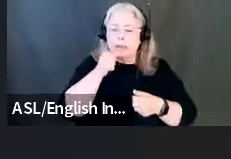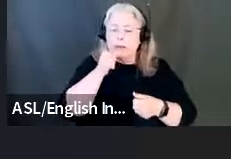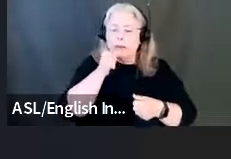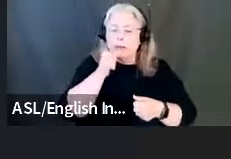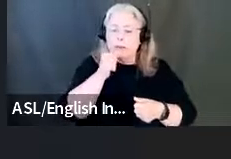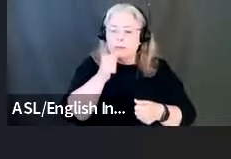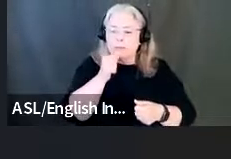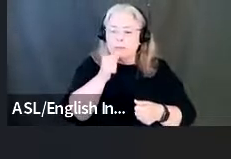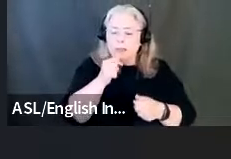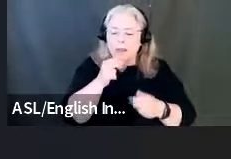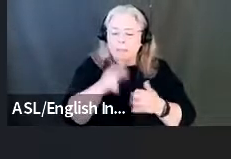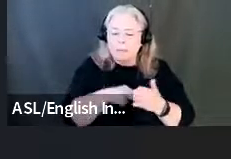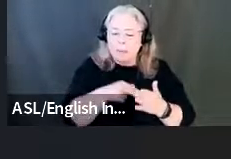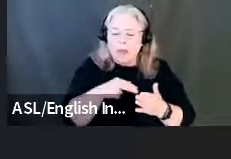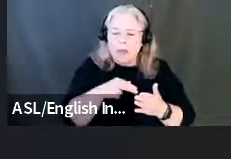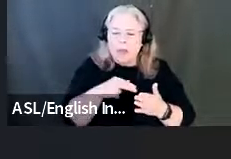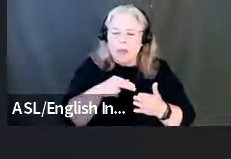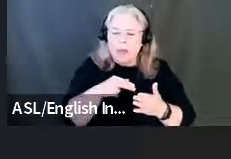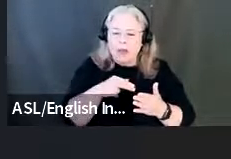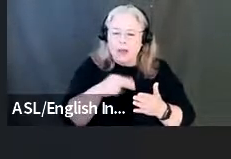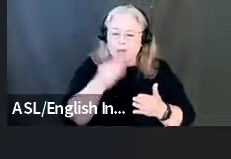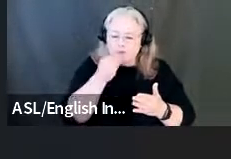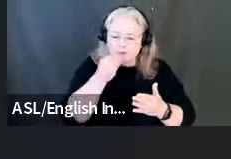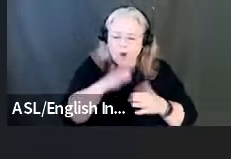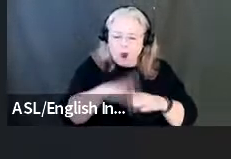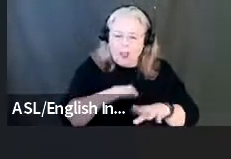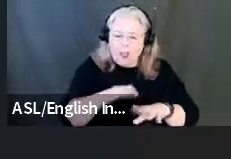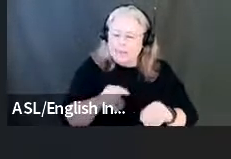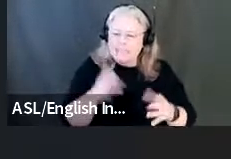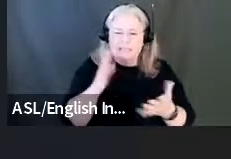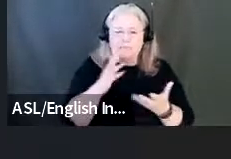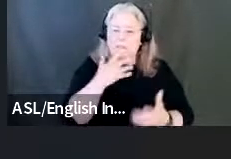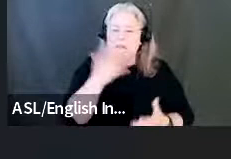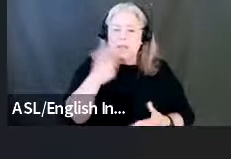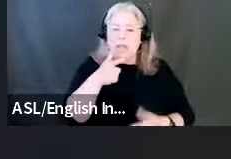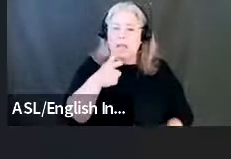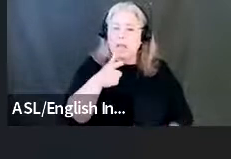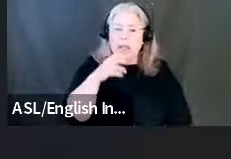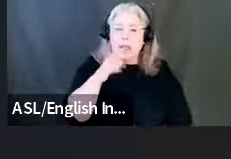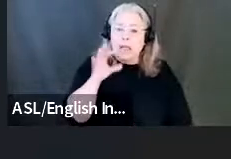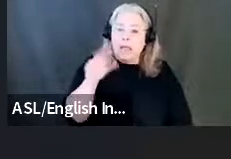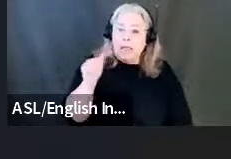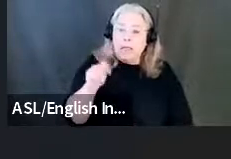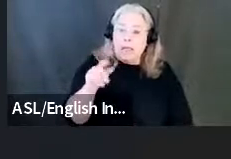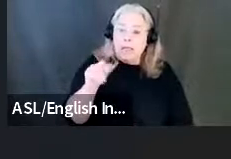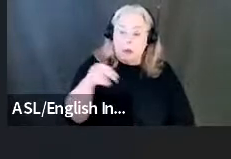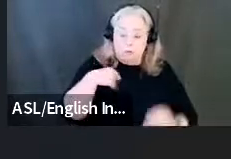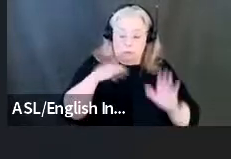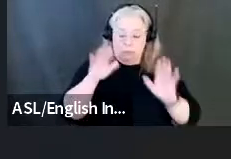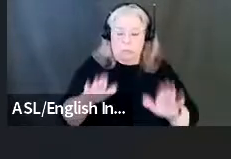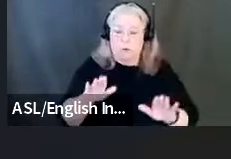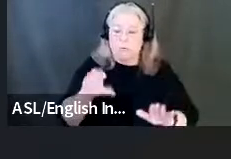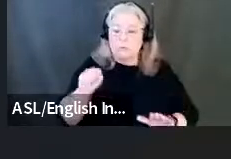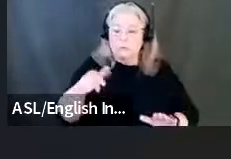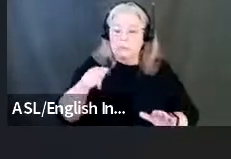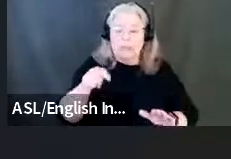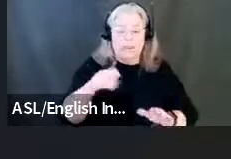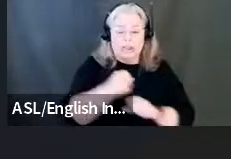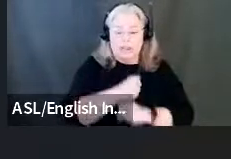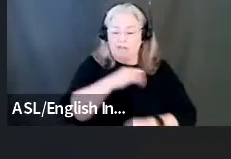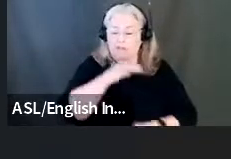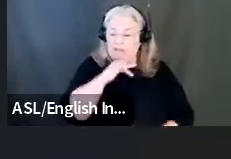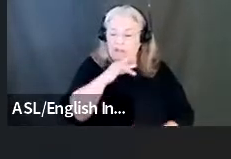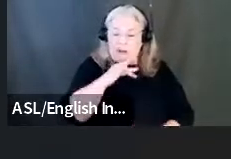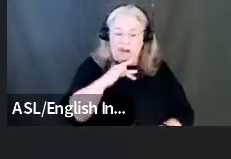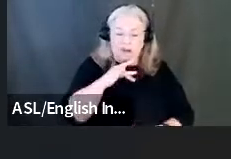a mess. Cat tongue tape, I can peel, stick that in on top of my slant boards. If it gets all gunky or